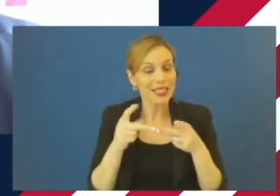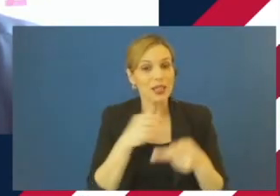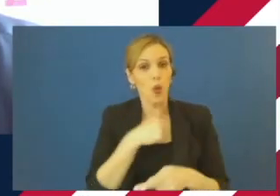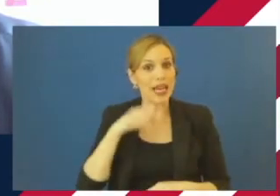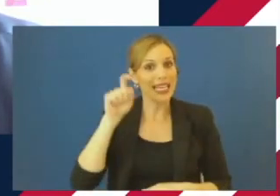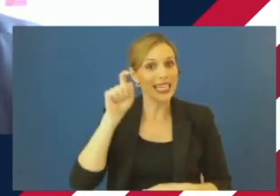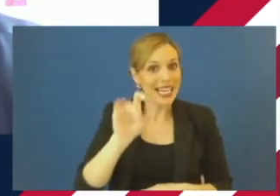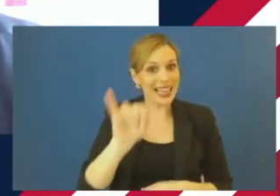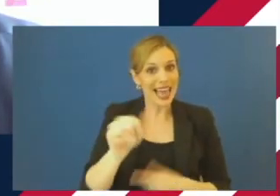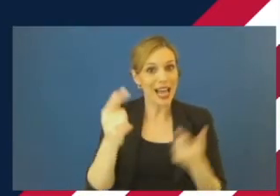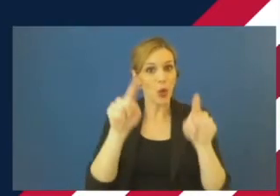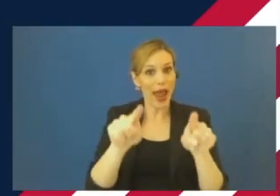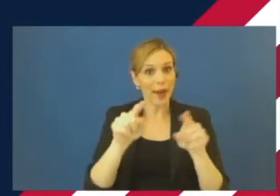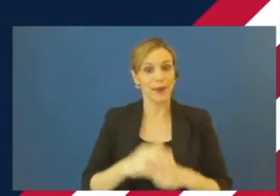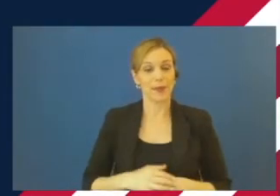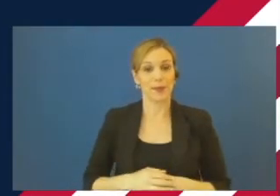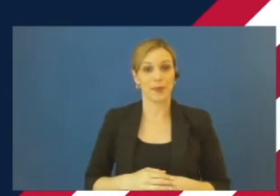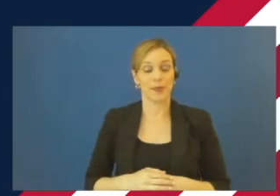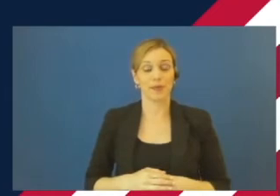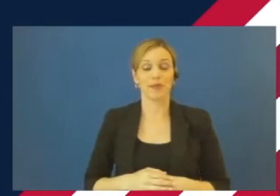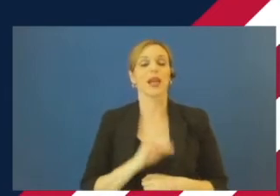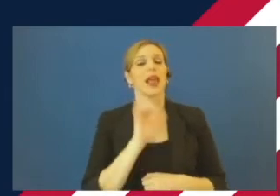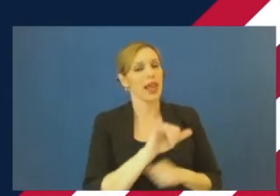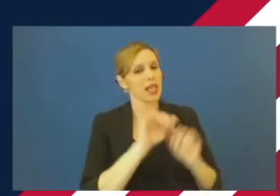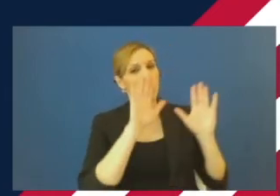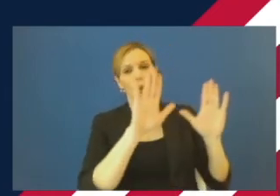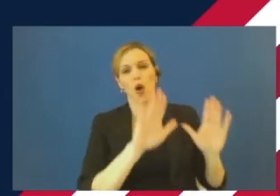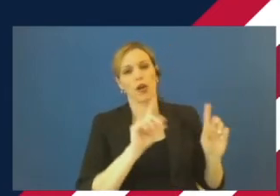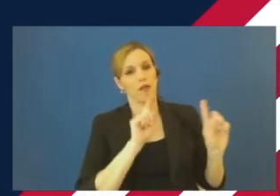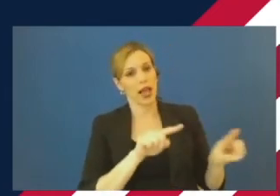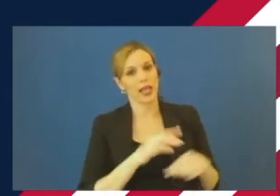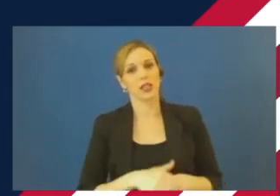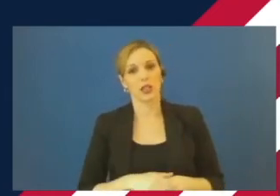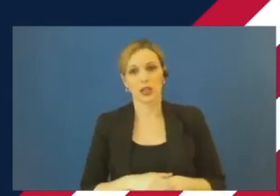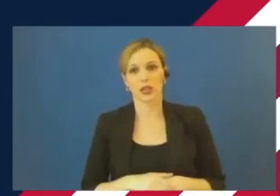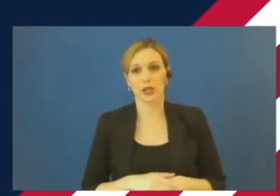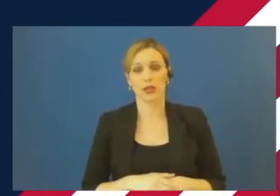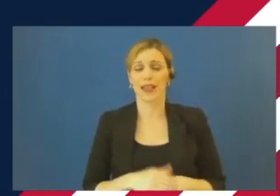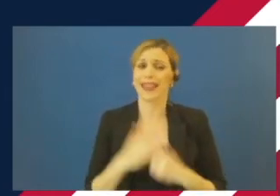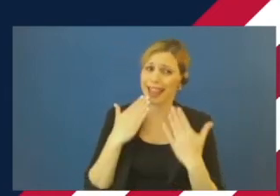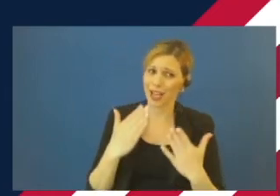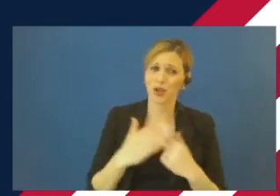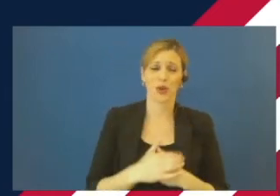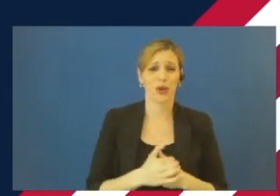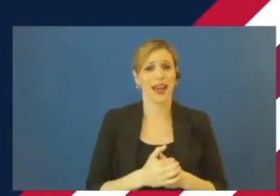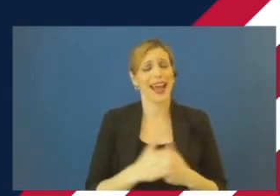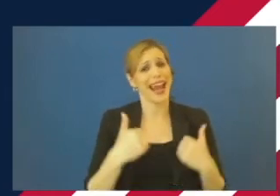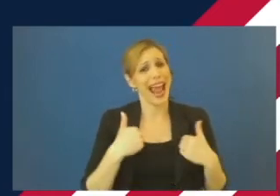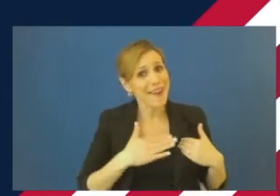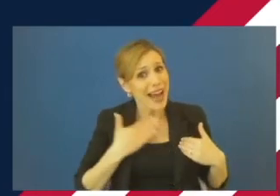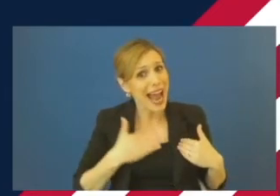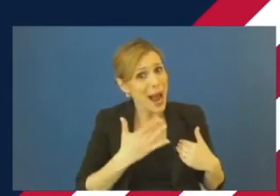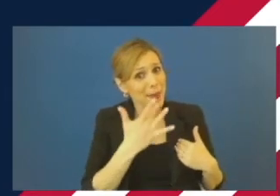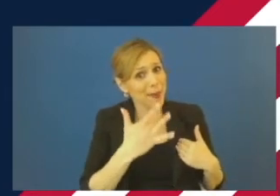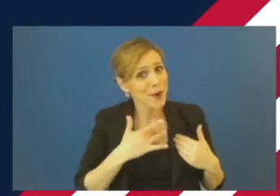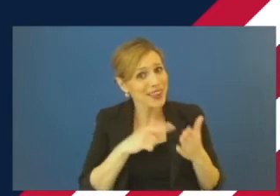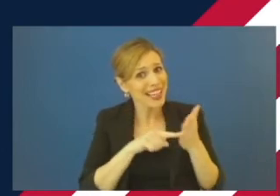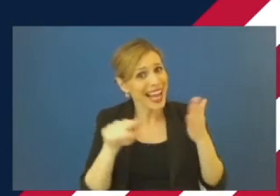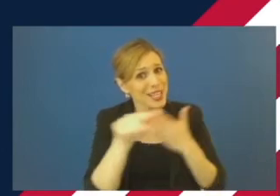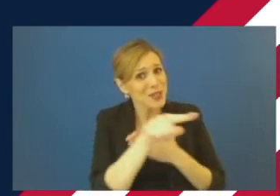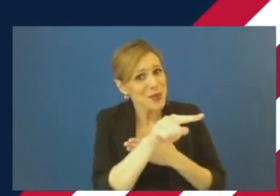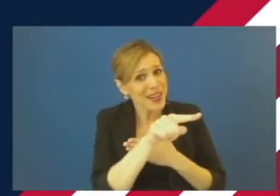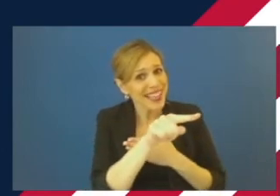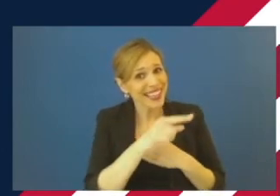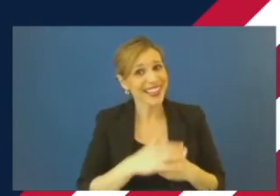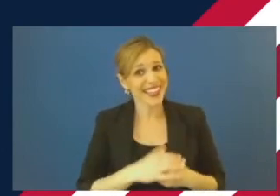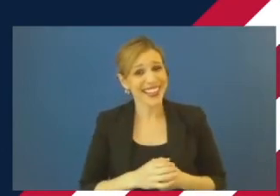That's a great answer. I want to thank you. I also hope you have a happy birthday next week. I know that the